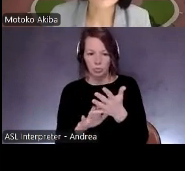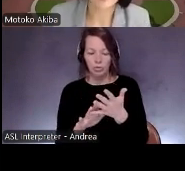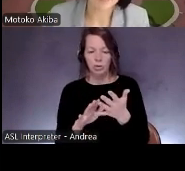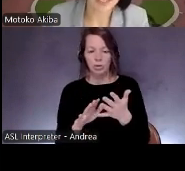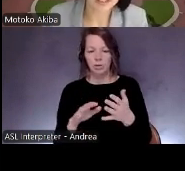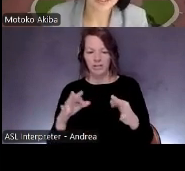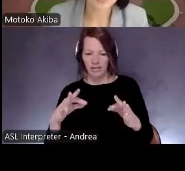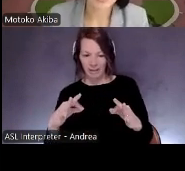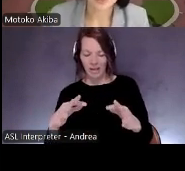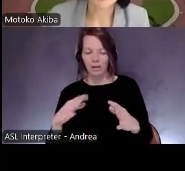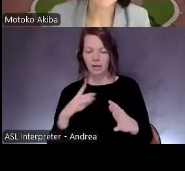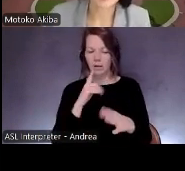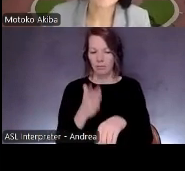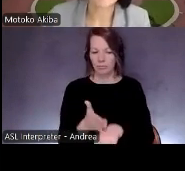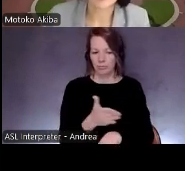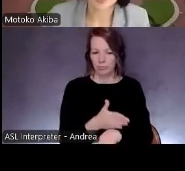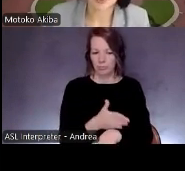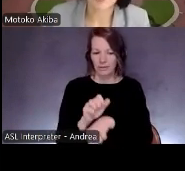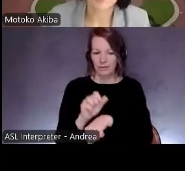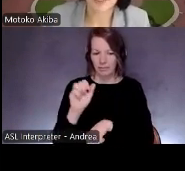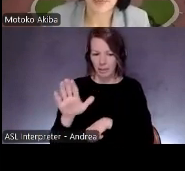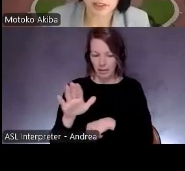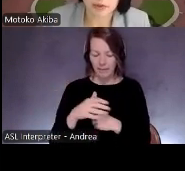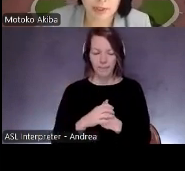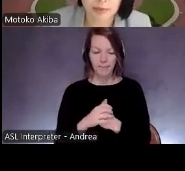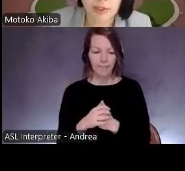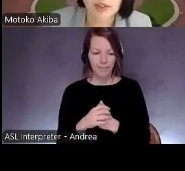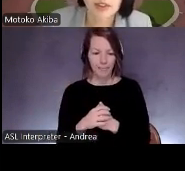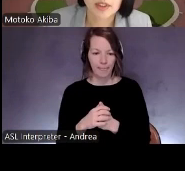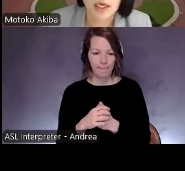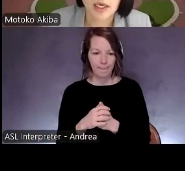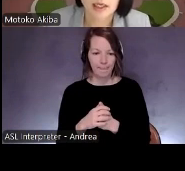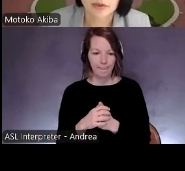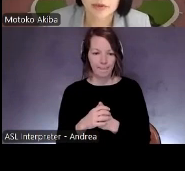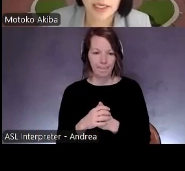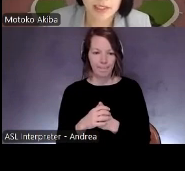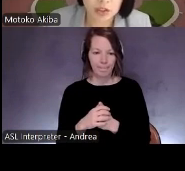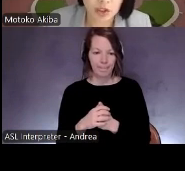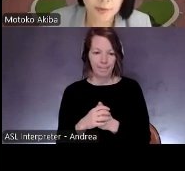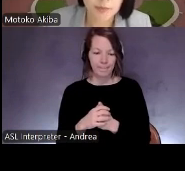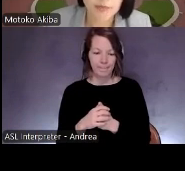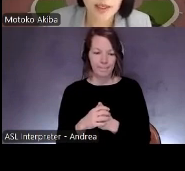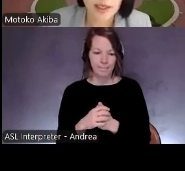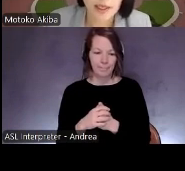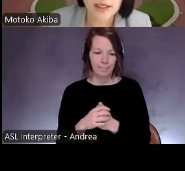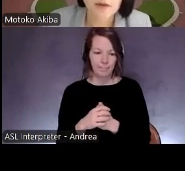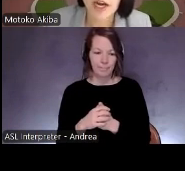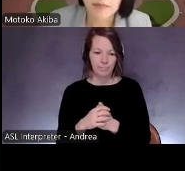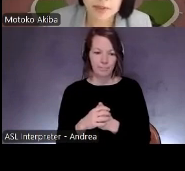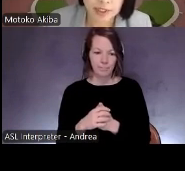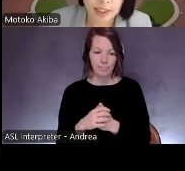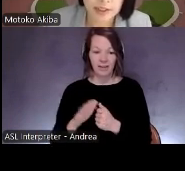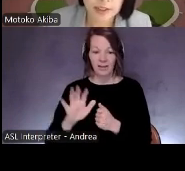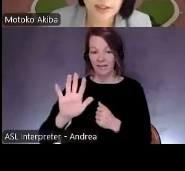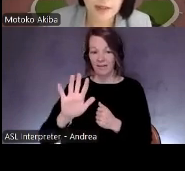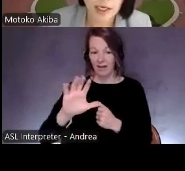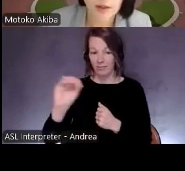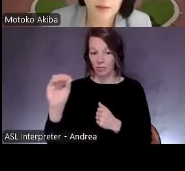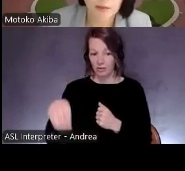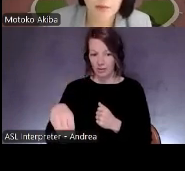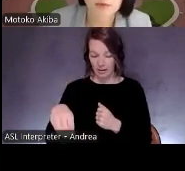and resubmit an improved version of their manuscript to AERJ. And